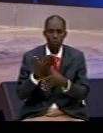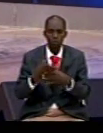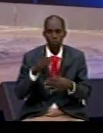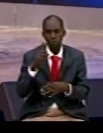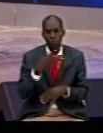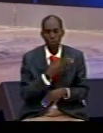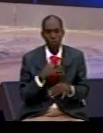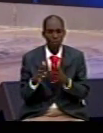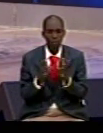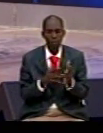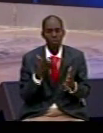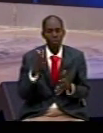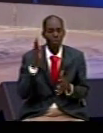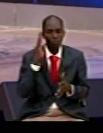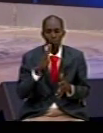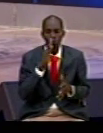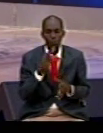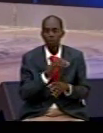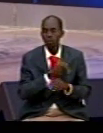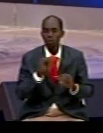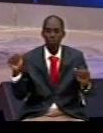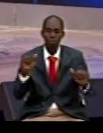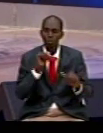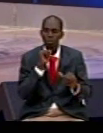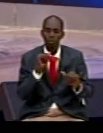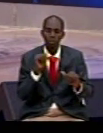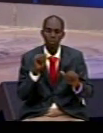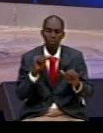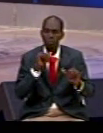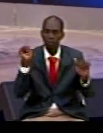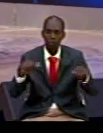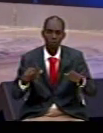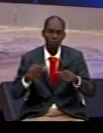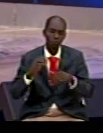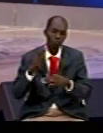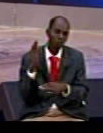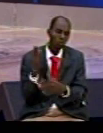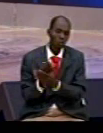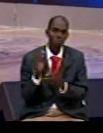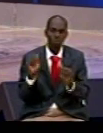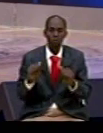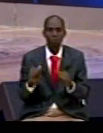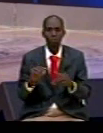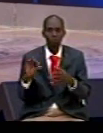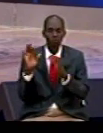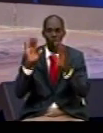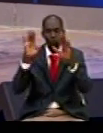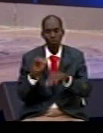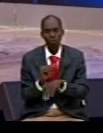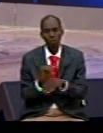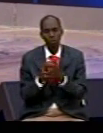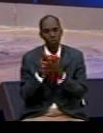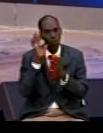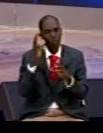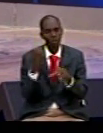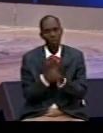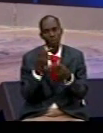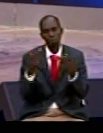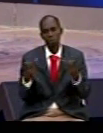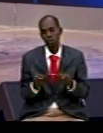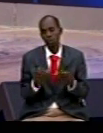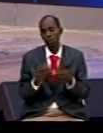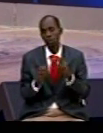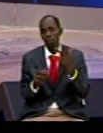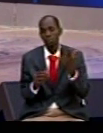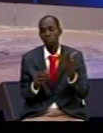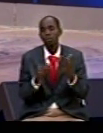an irresistible miracle in Jesus' name. Number three, irreplaceable miracle. You couldn't replace